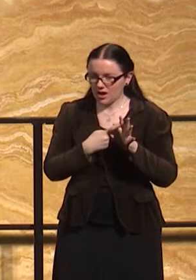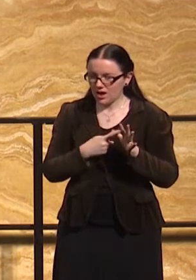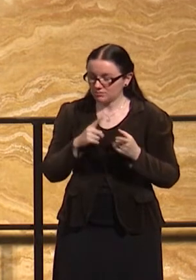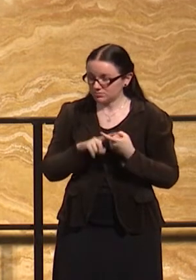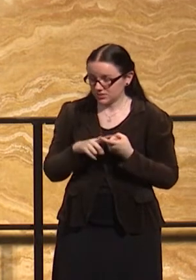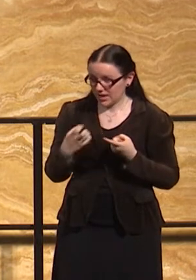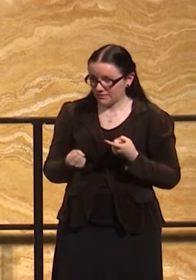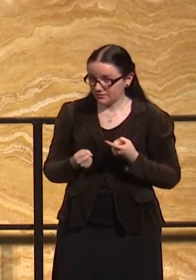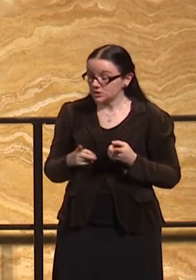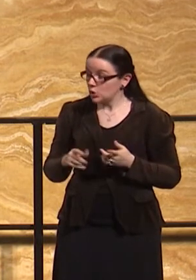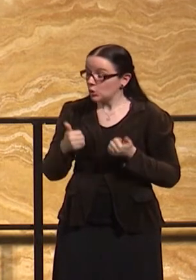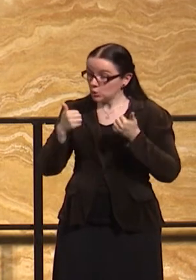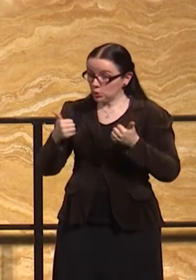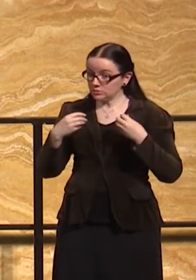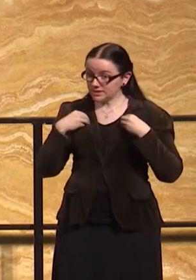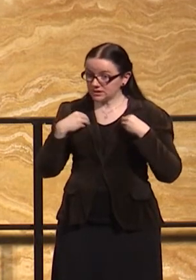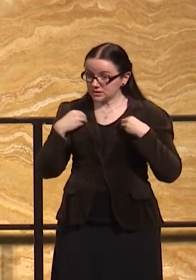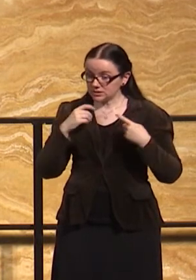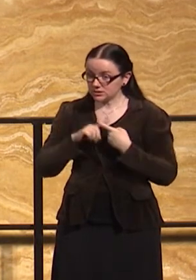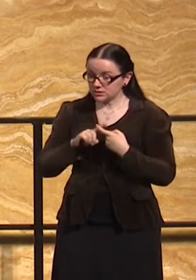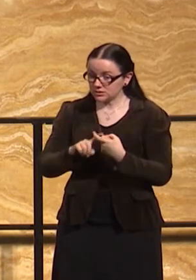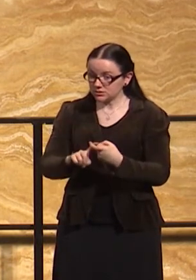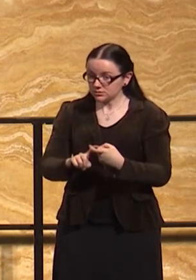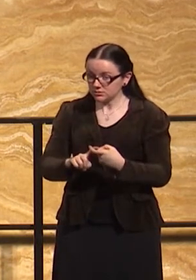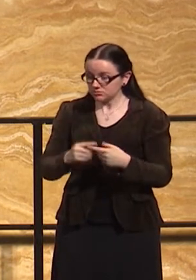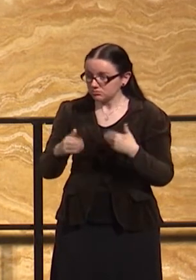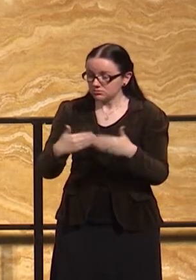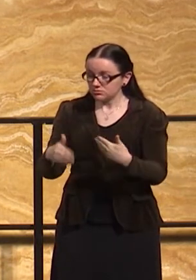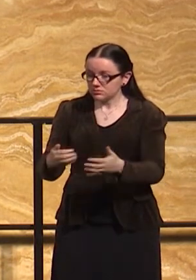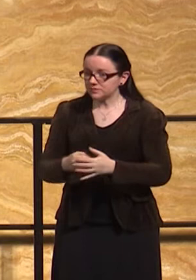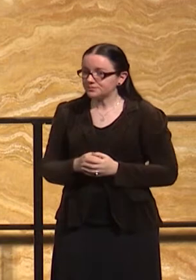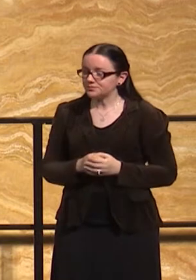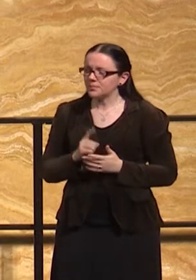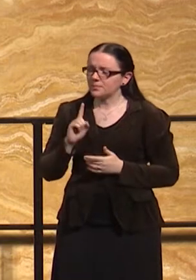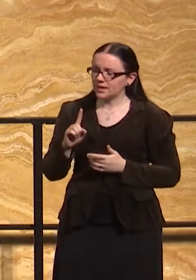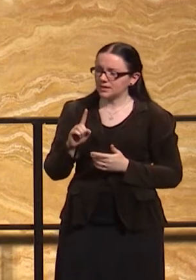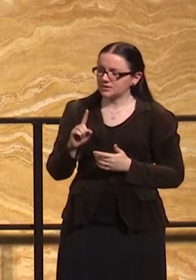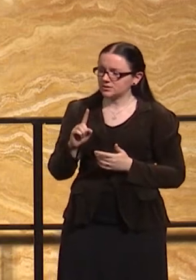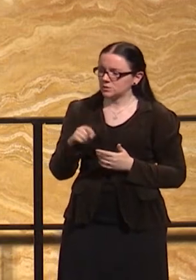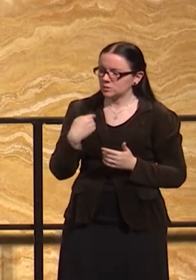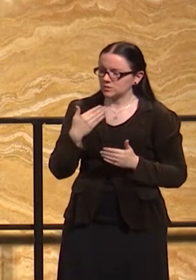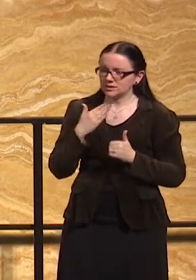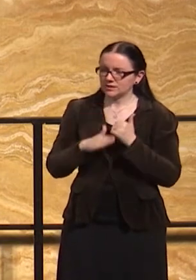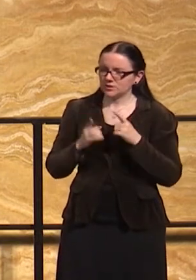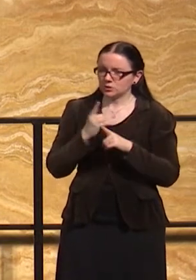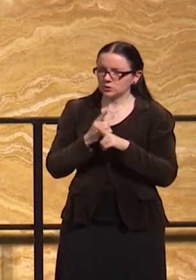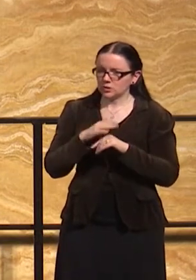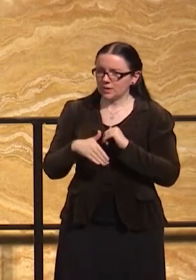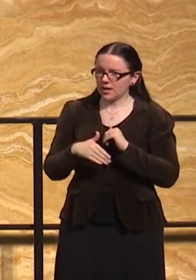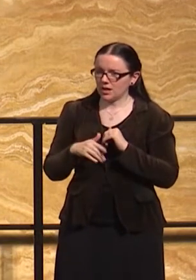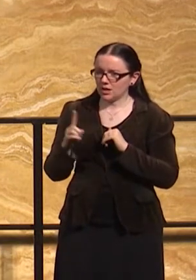there's good business being conducted. And yet, we don't talk about the kinds